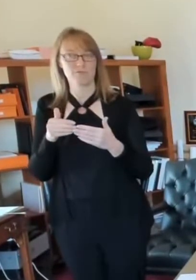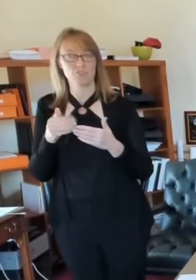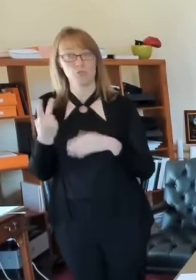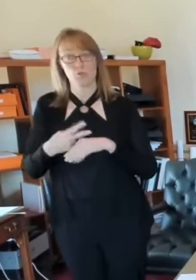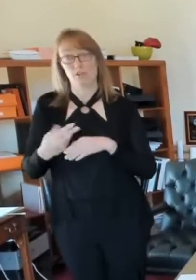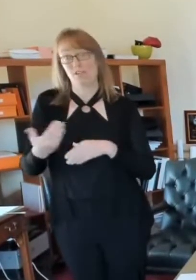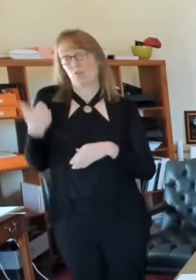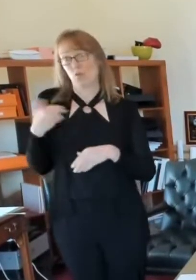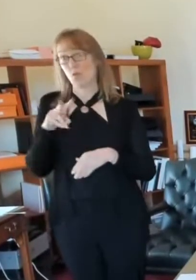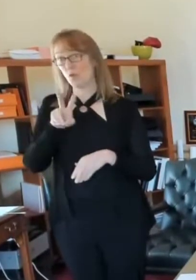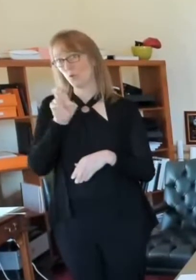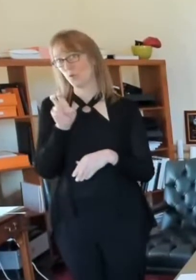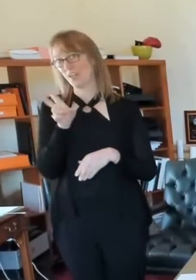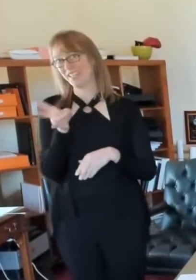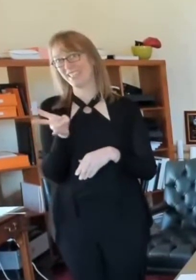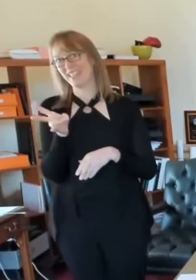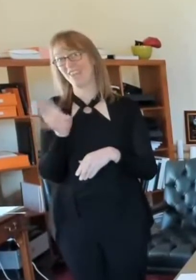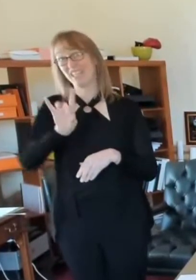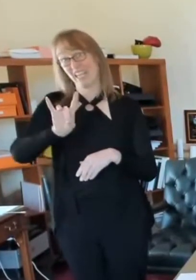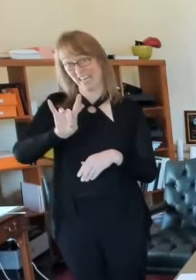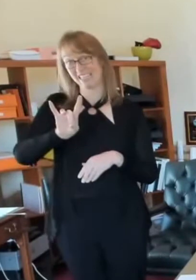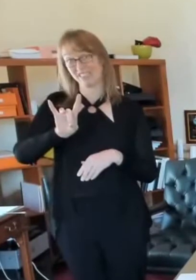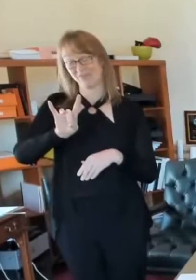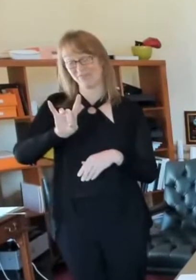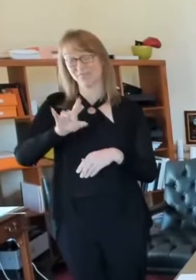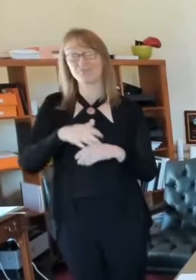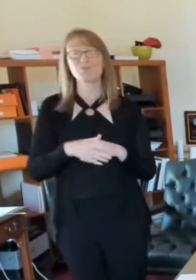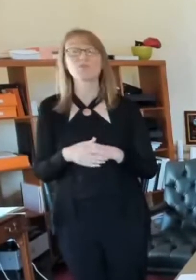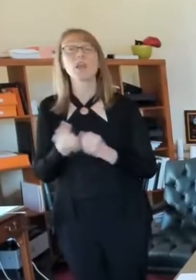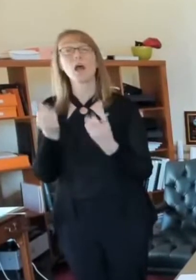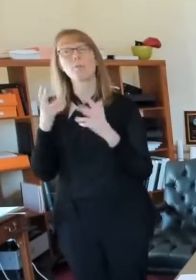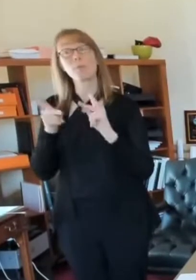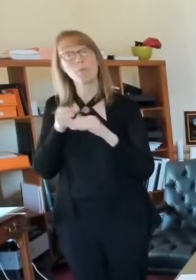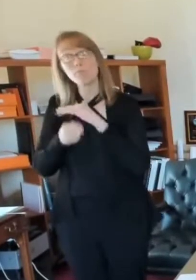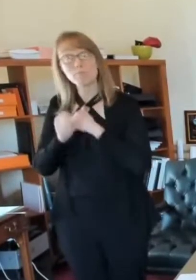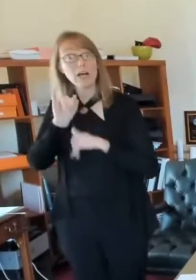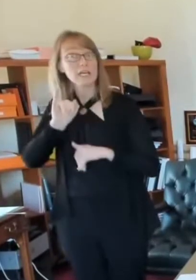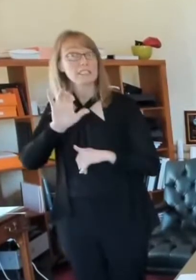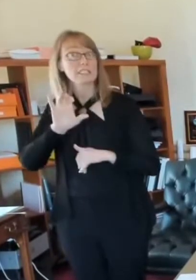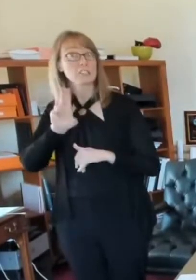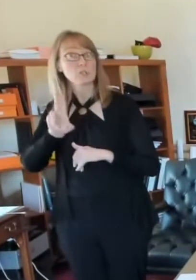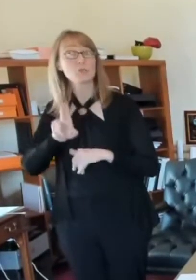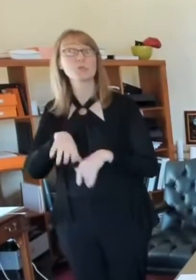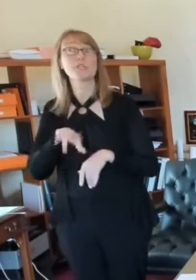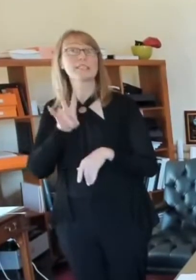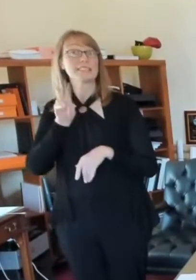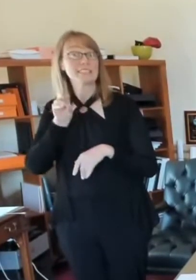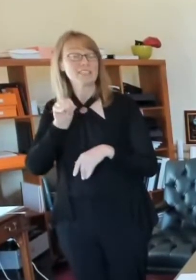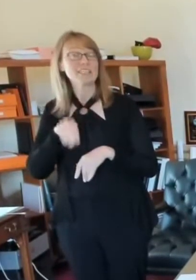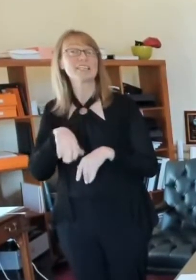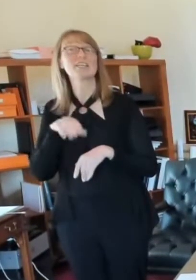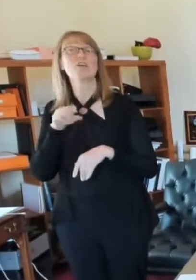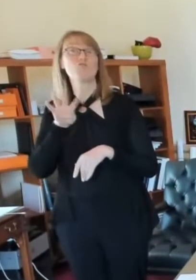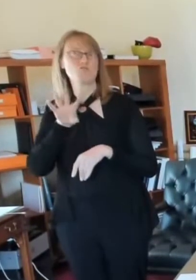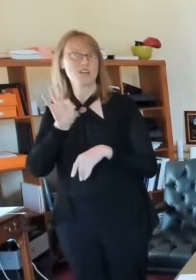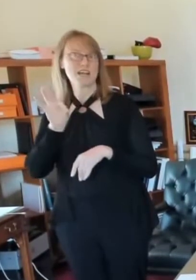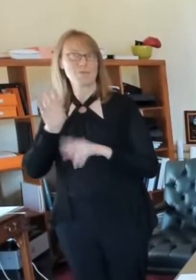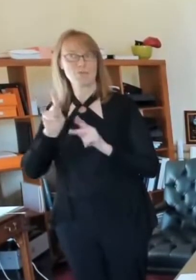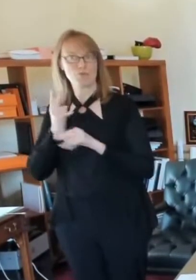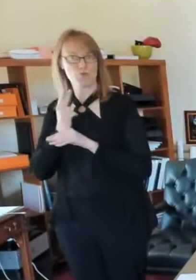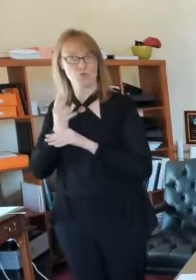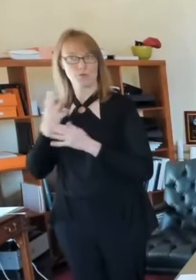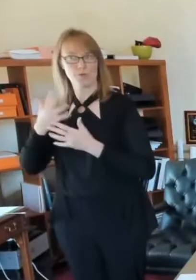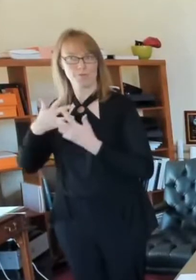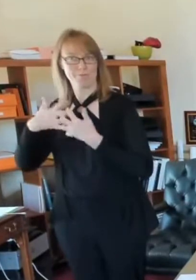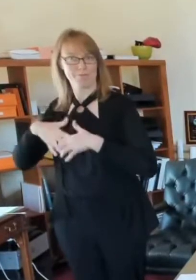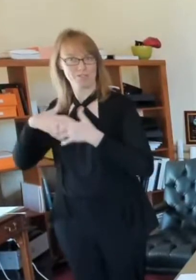278. 70 people were in the ICU. 49 people were on ventilators,